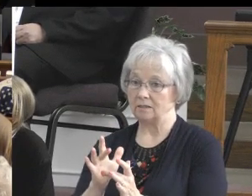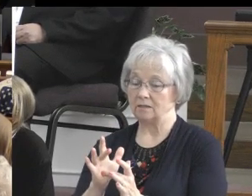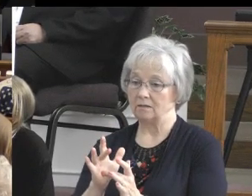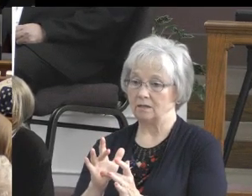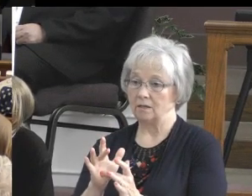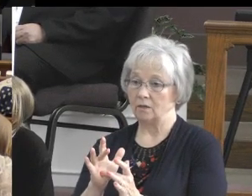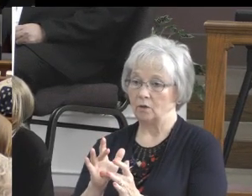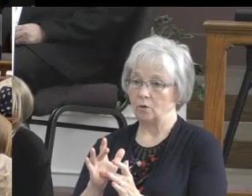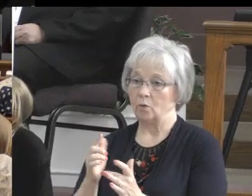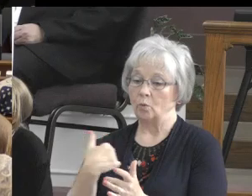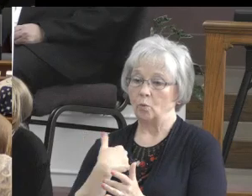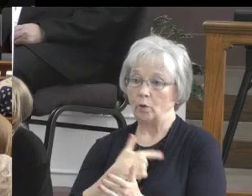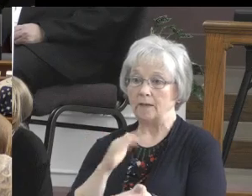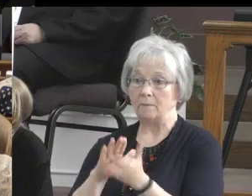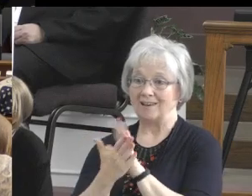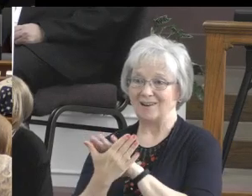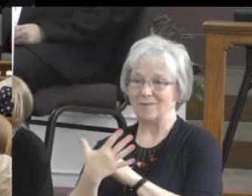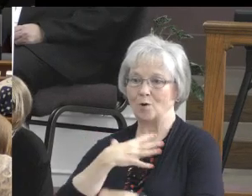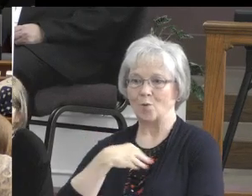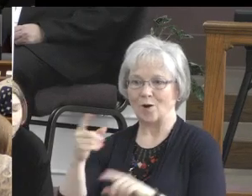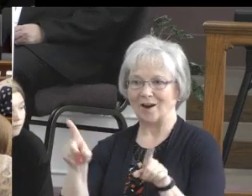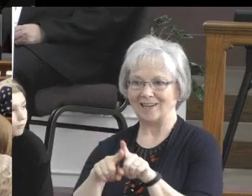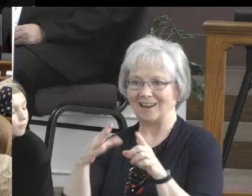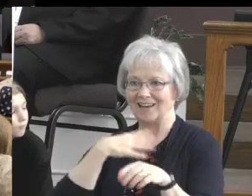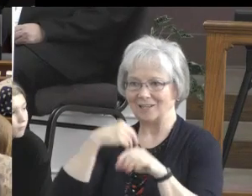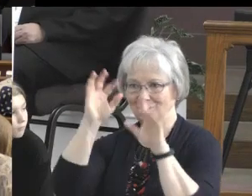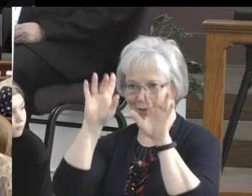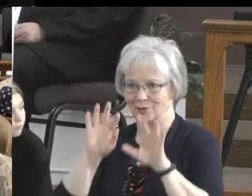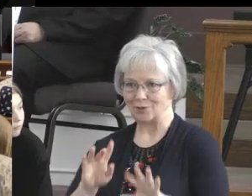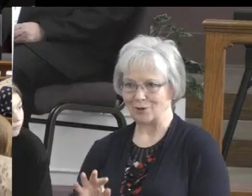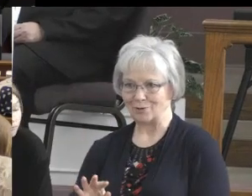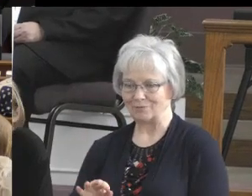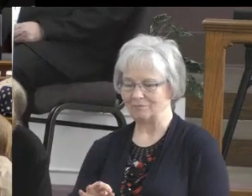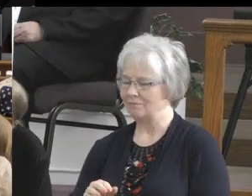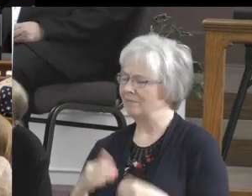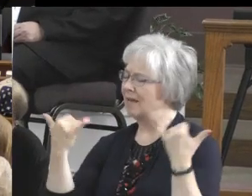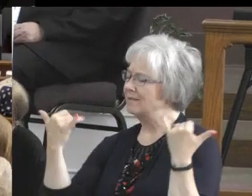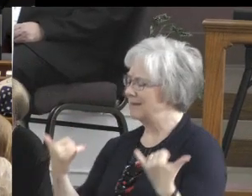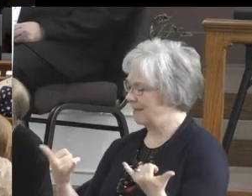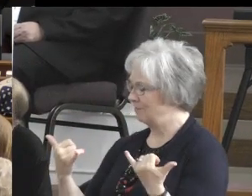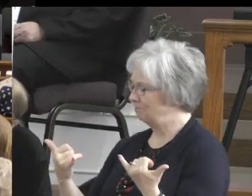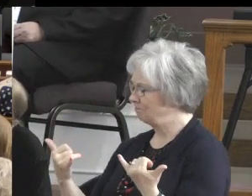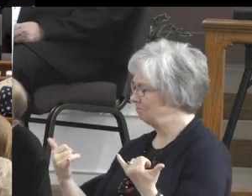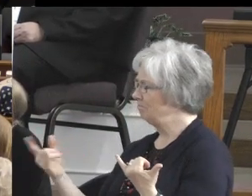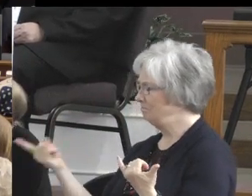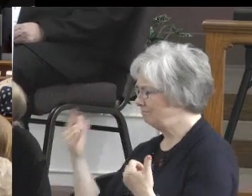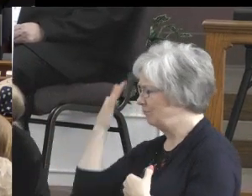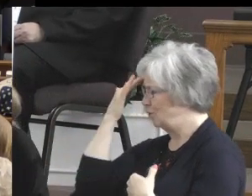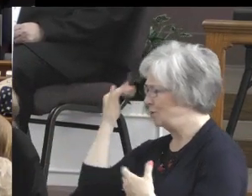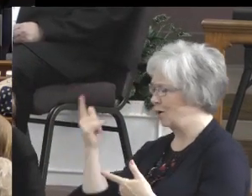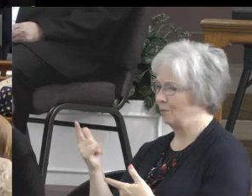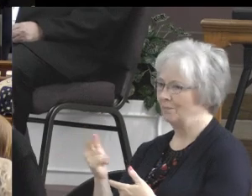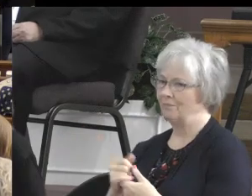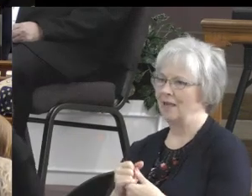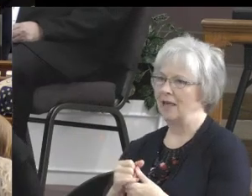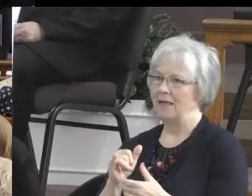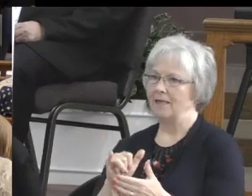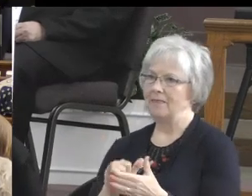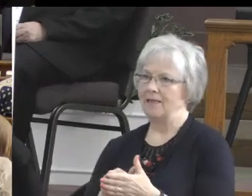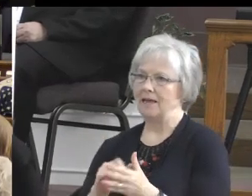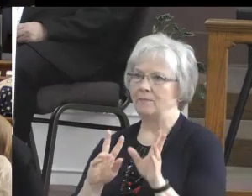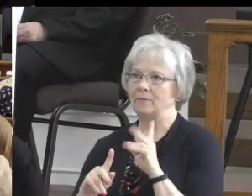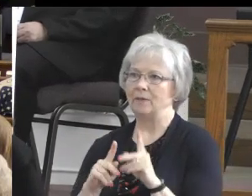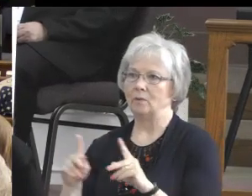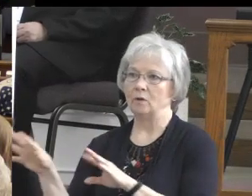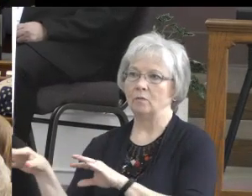washed white as snow. And so that's the representation of that flag. Now, did you know that there are people who move to the